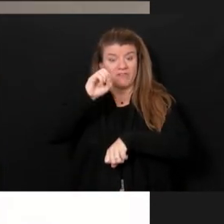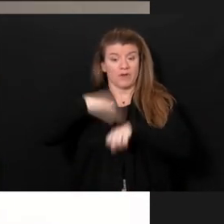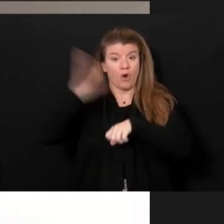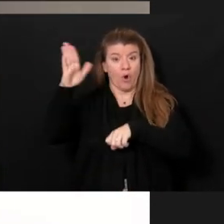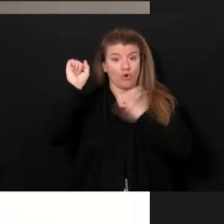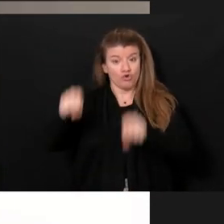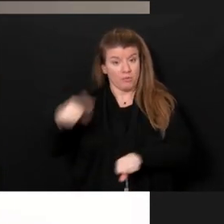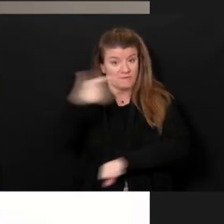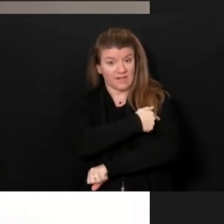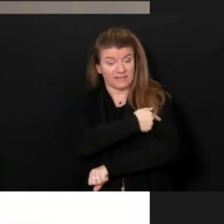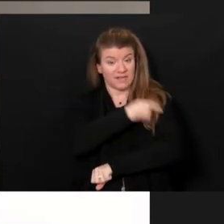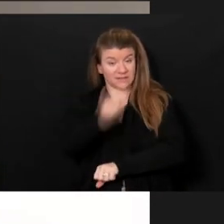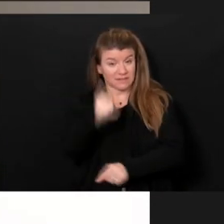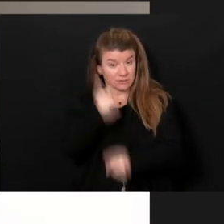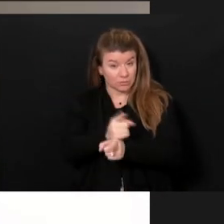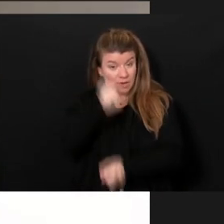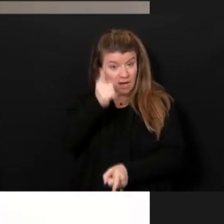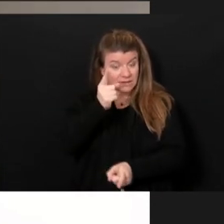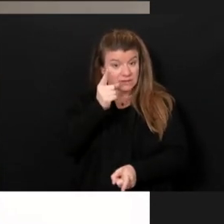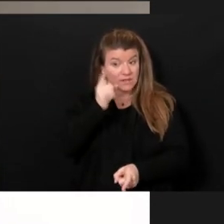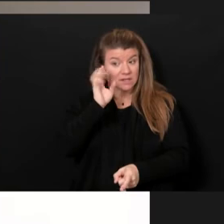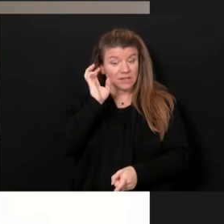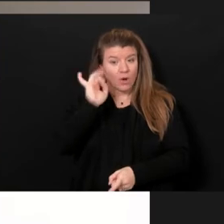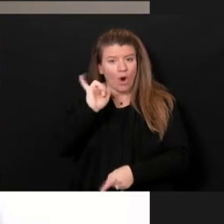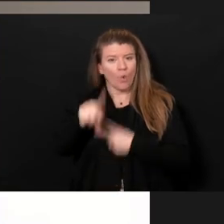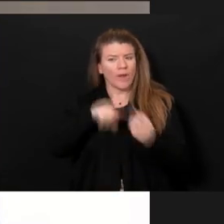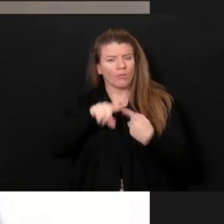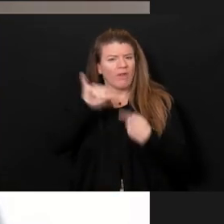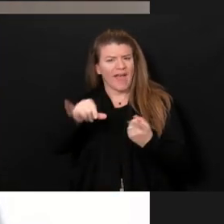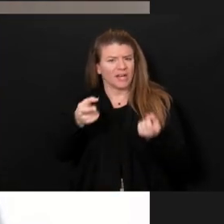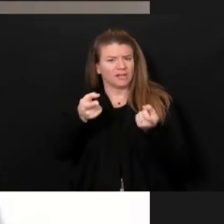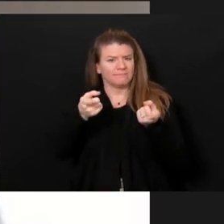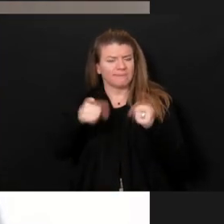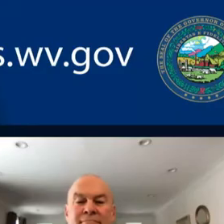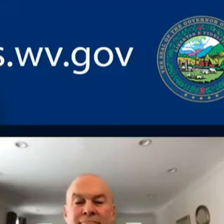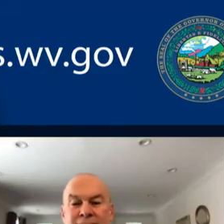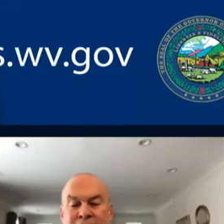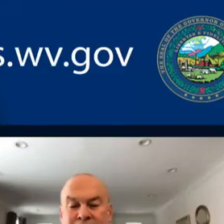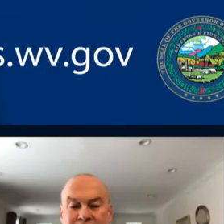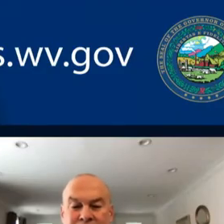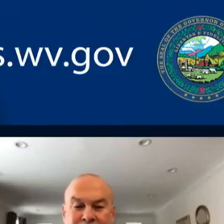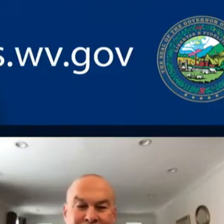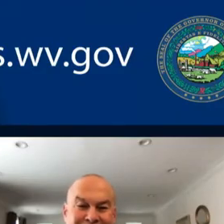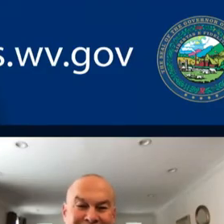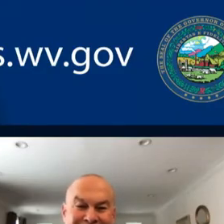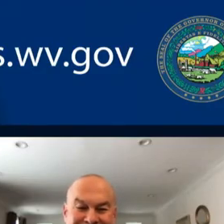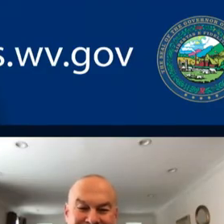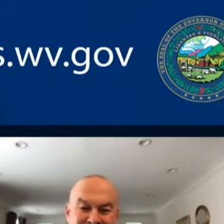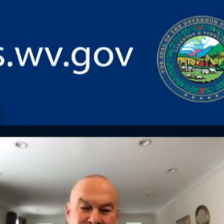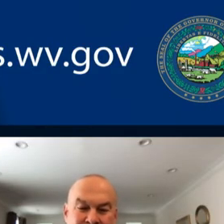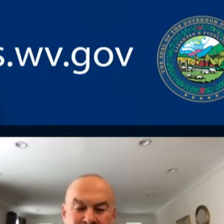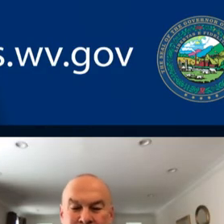be vaccinated. Is that correct, or when's the target date for that to happen? All right, General, you got to do this one, sir.